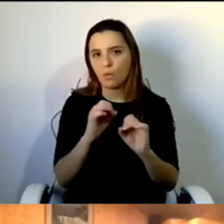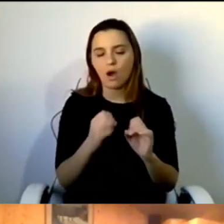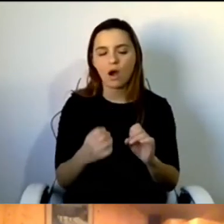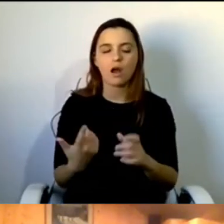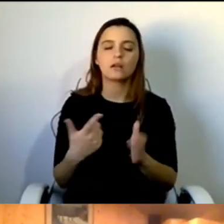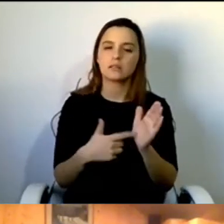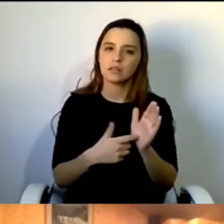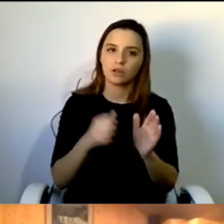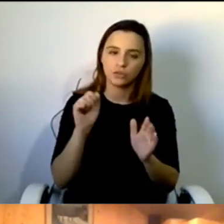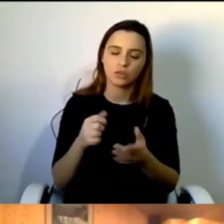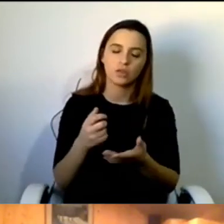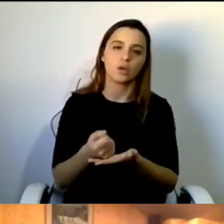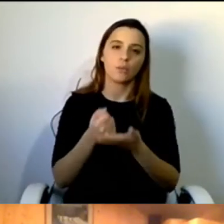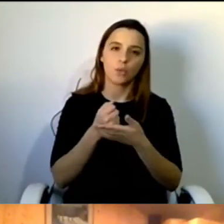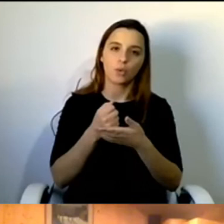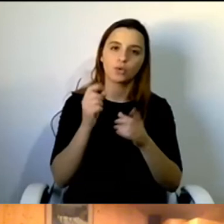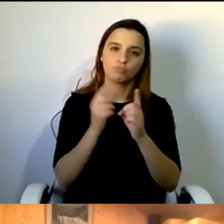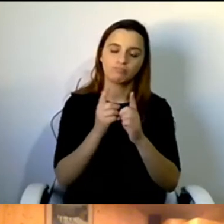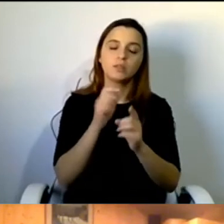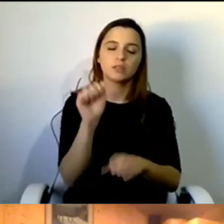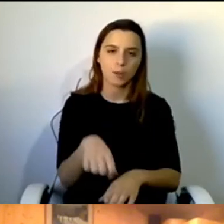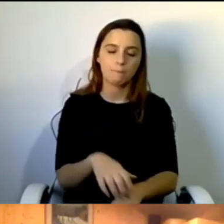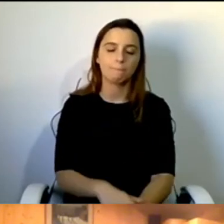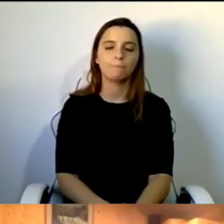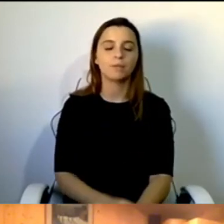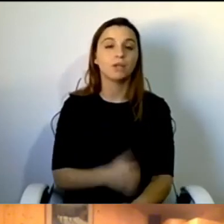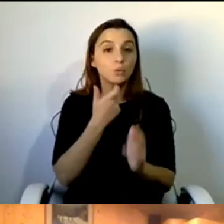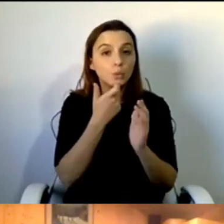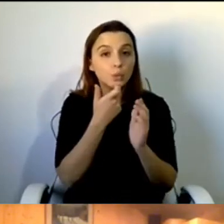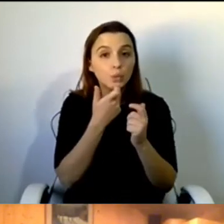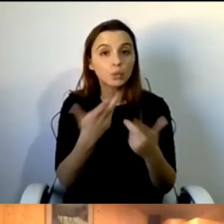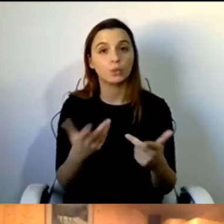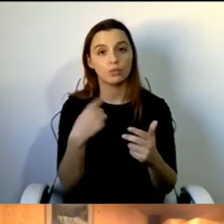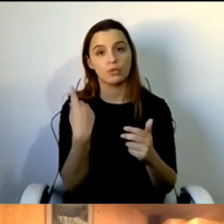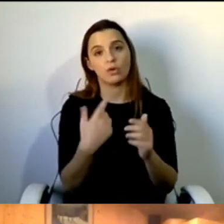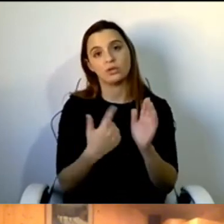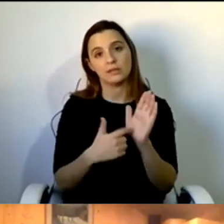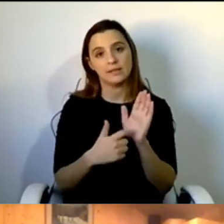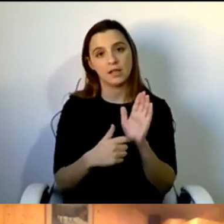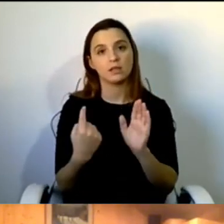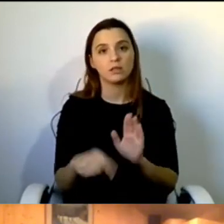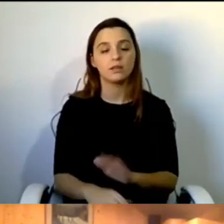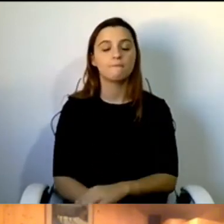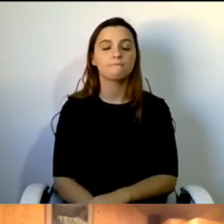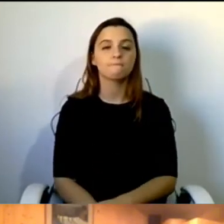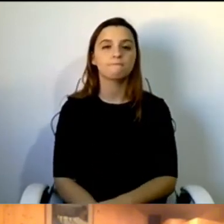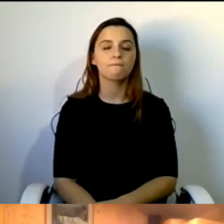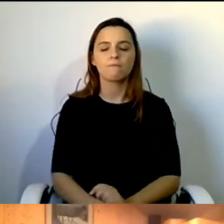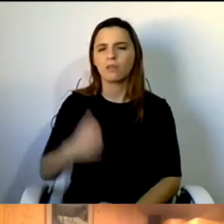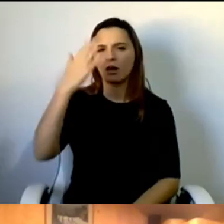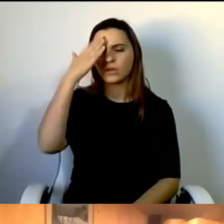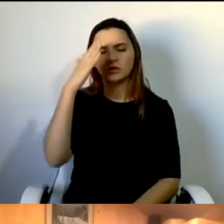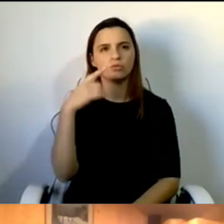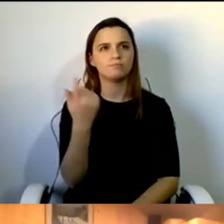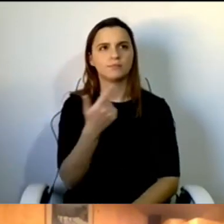You asked the number of persons that have personal assistance. Today, I think it's around 14,000. Would you know those